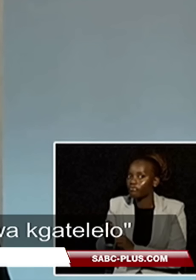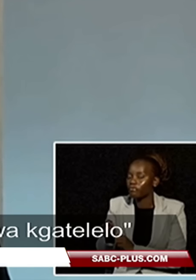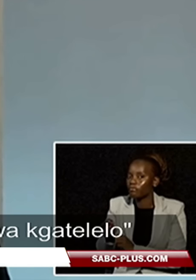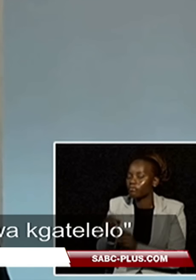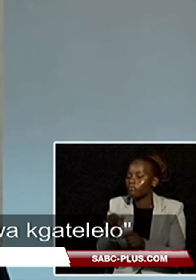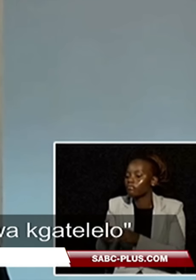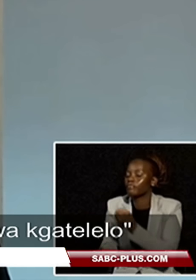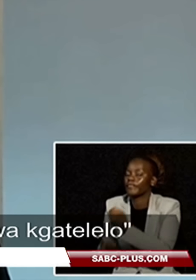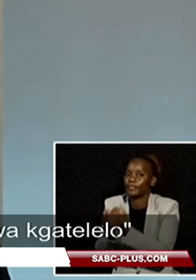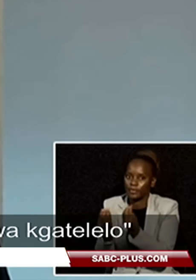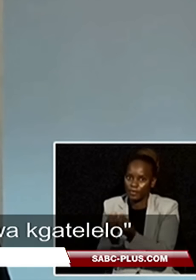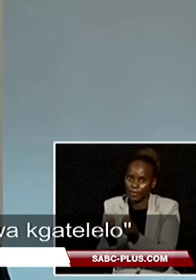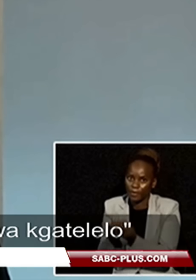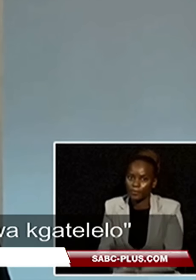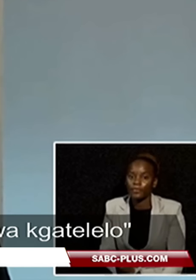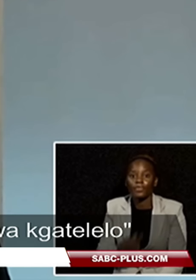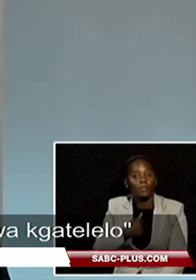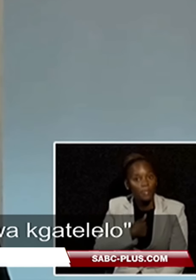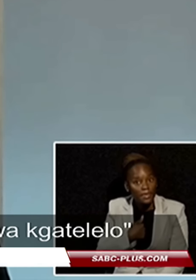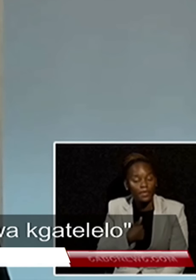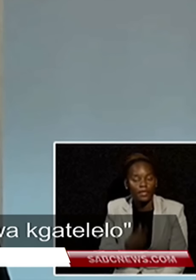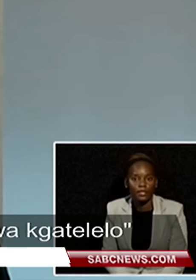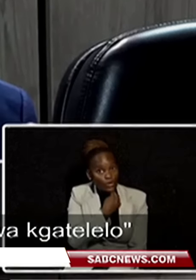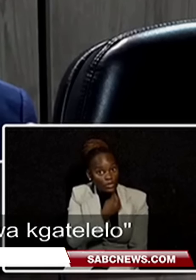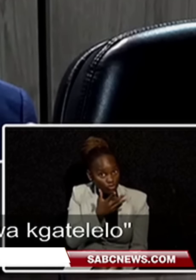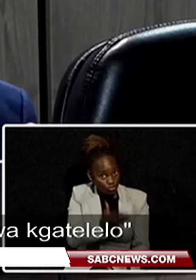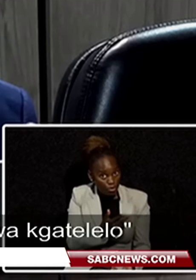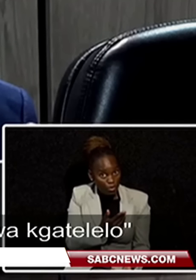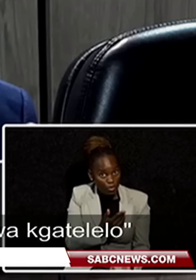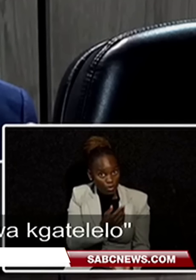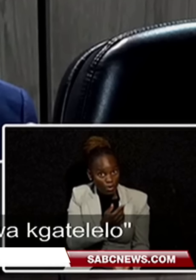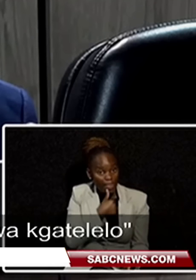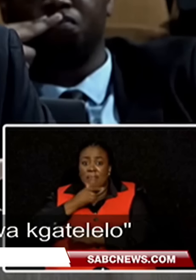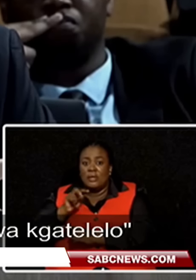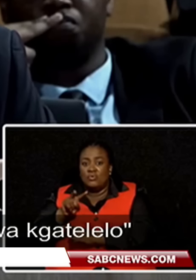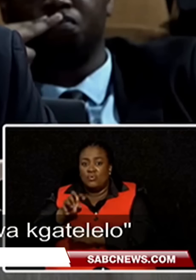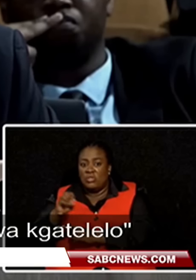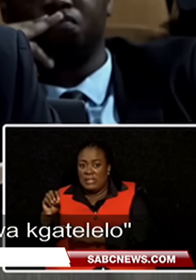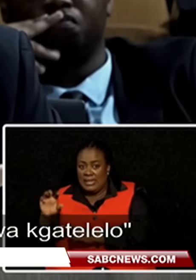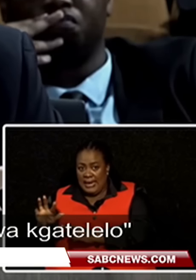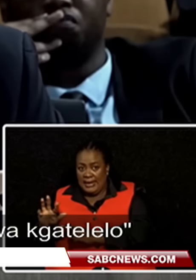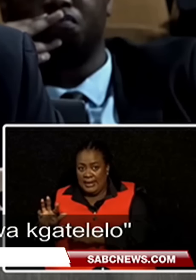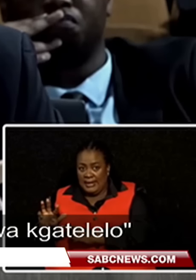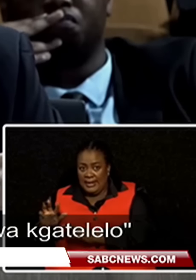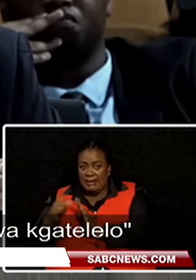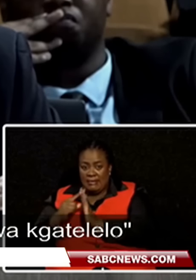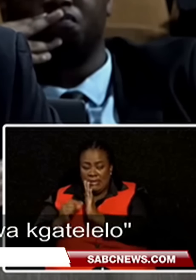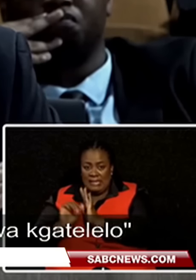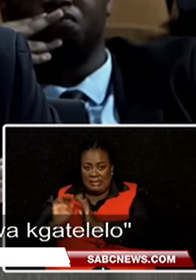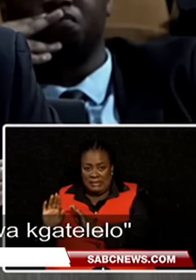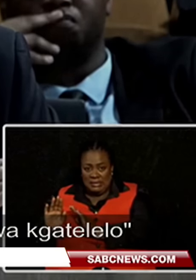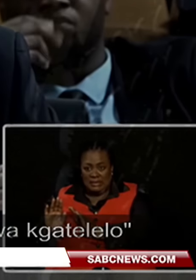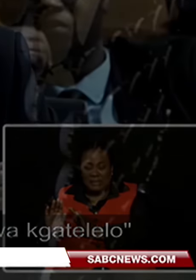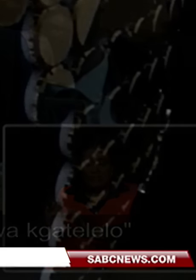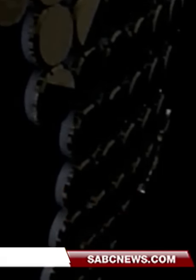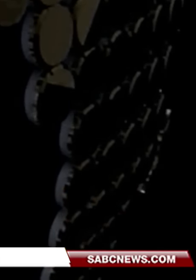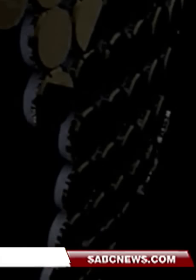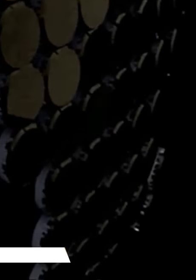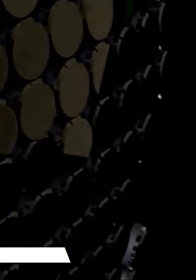refused to obey unjust laws. Khomišene e tšwela pele ka Labohlano.